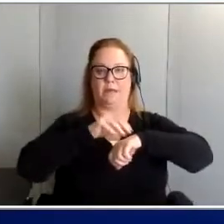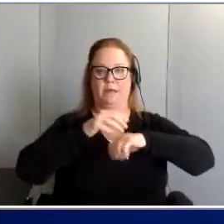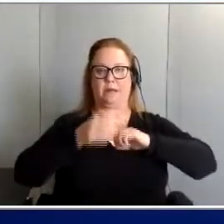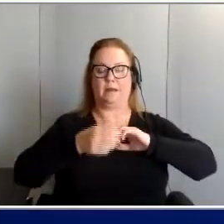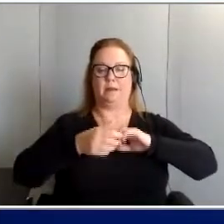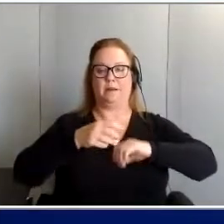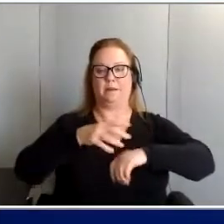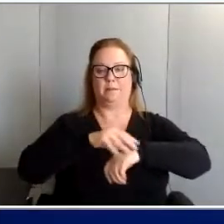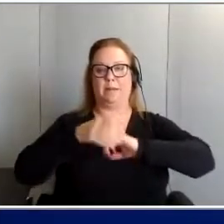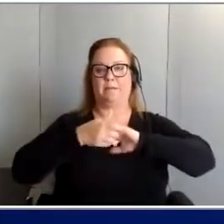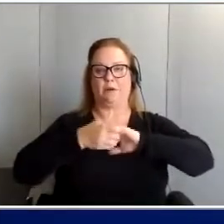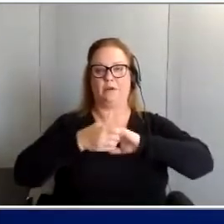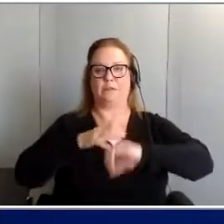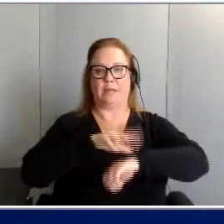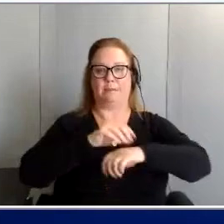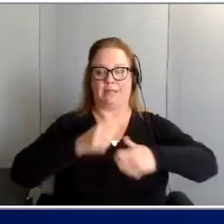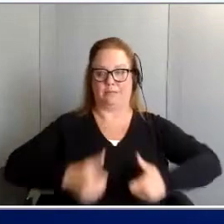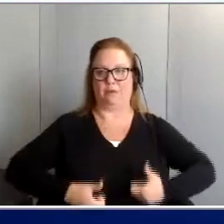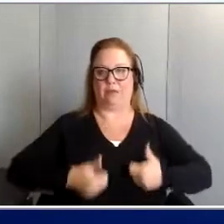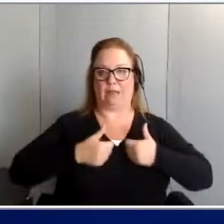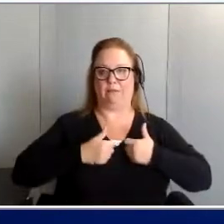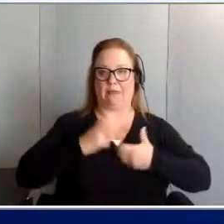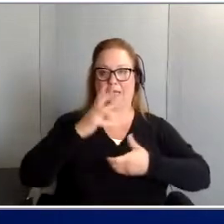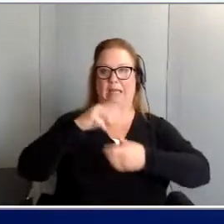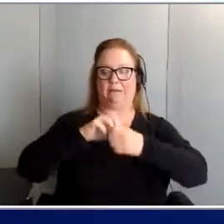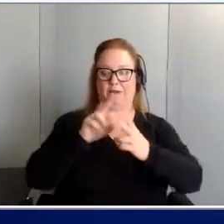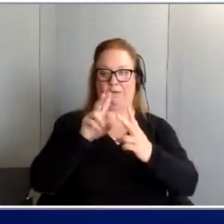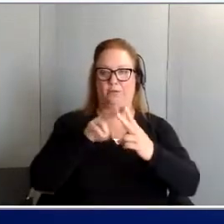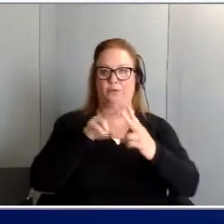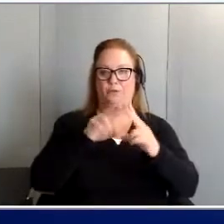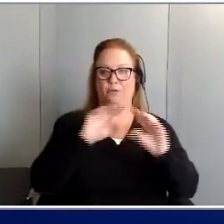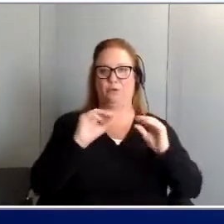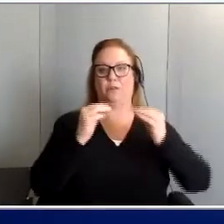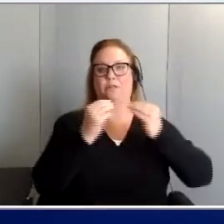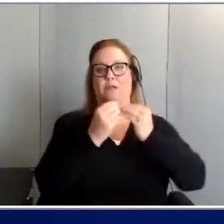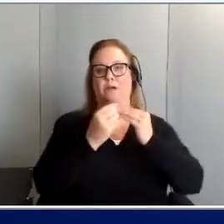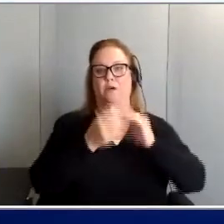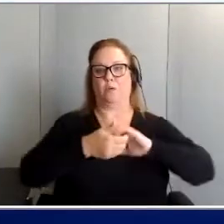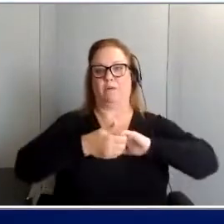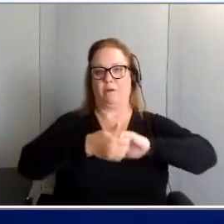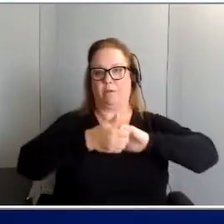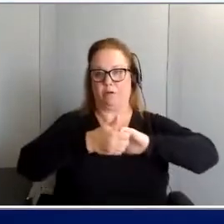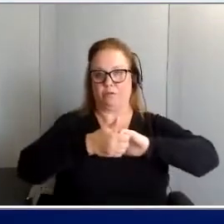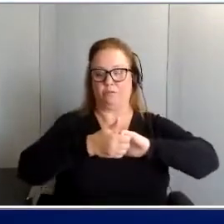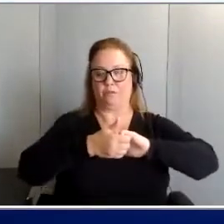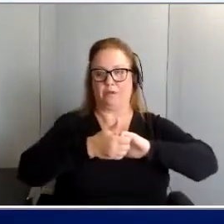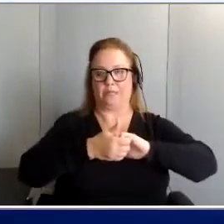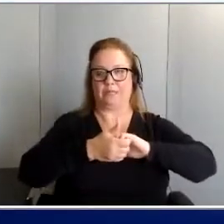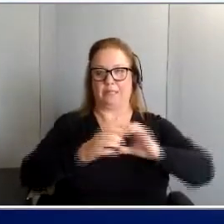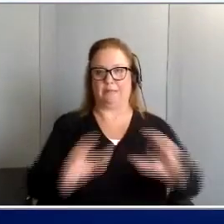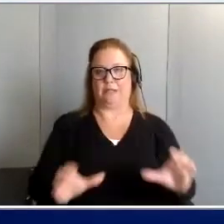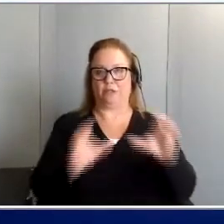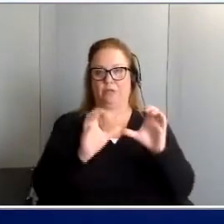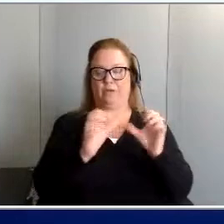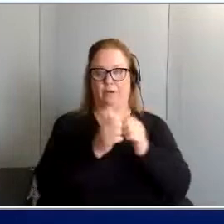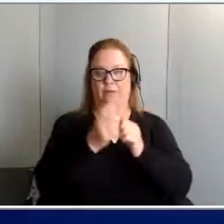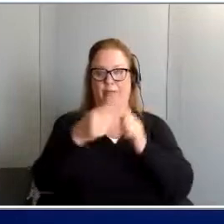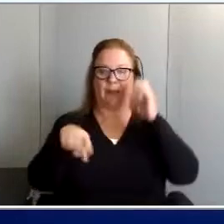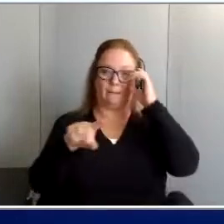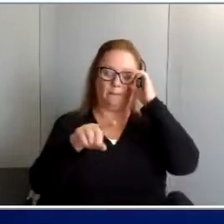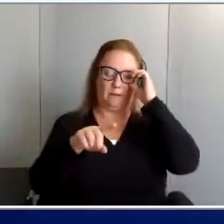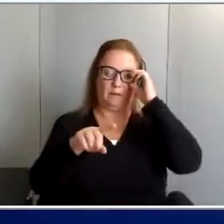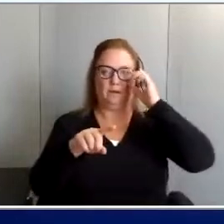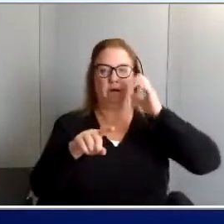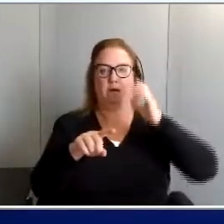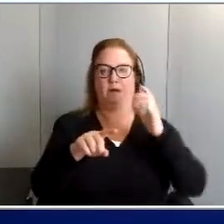two organizations. So get involved with them. We have a partnership where they can be certified through them, but we wouldn't be able to